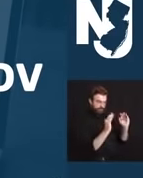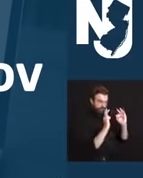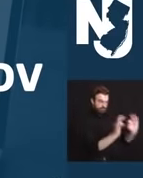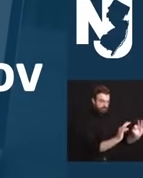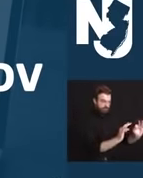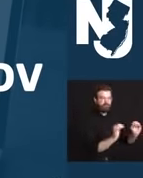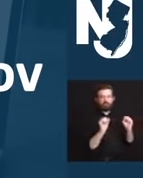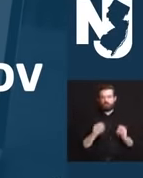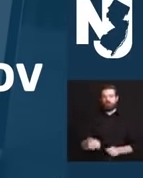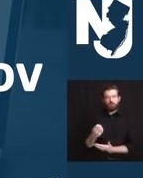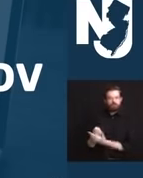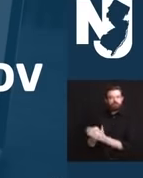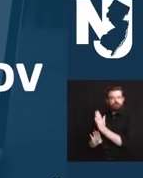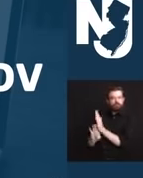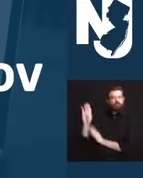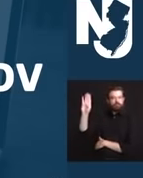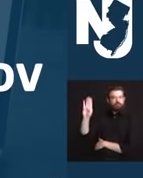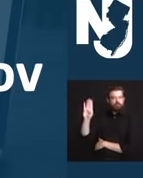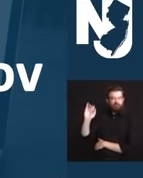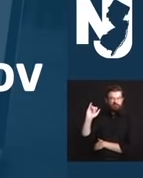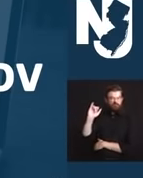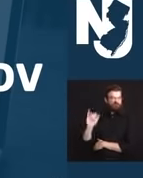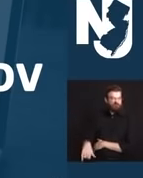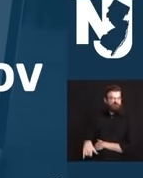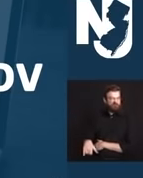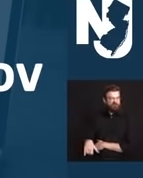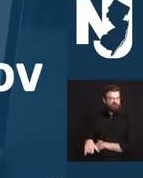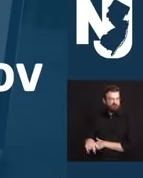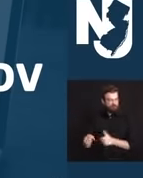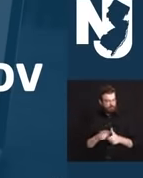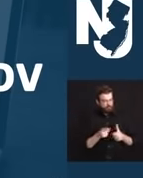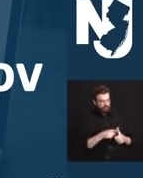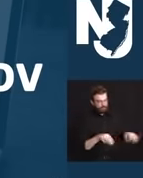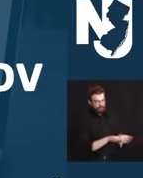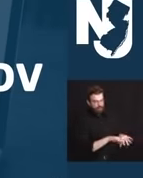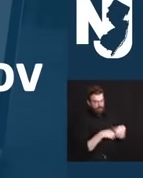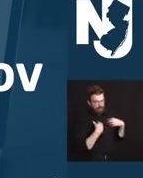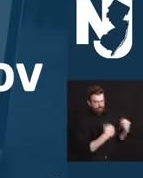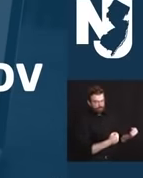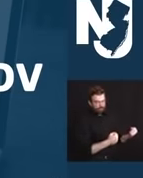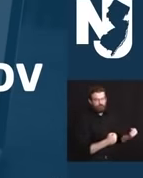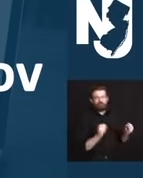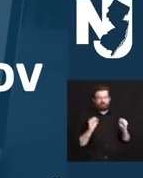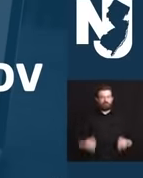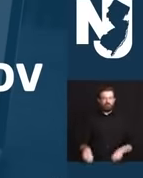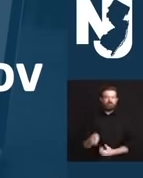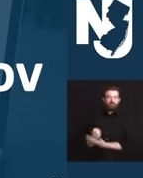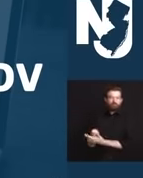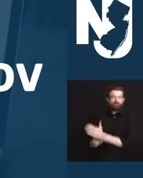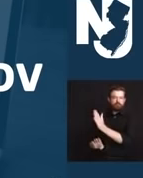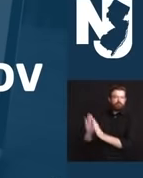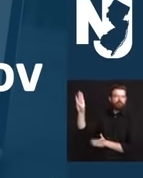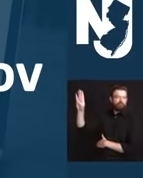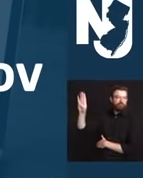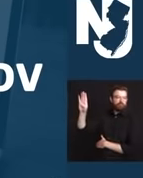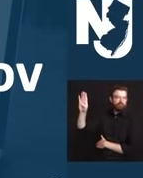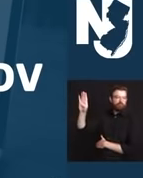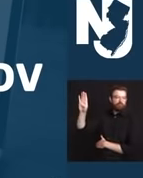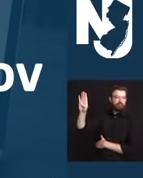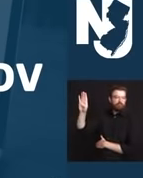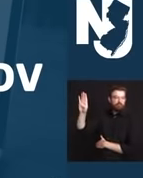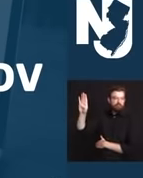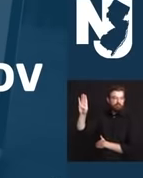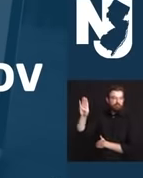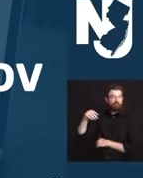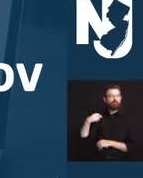flows in that order. And in this time, we continue to work through the New Jersey Economic Development Authority to support the small